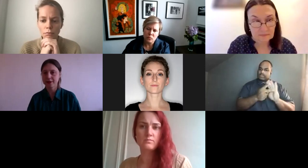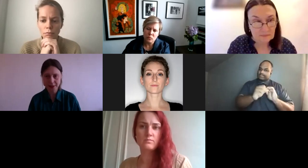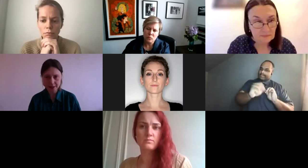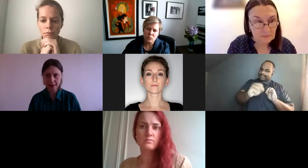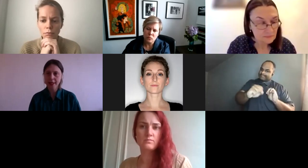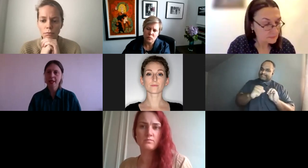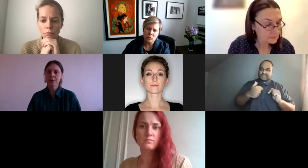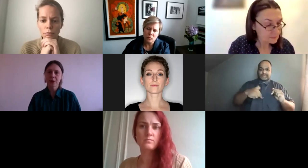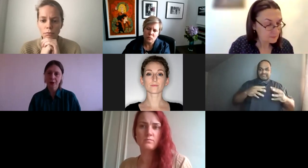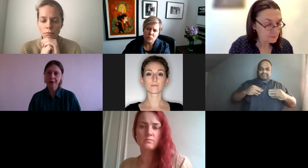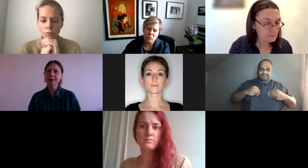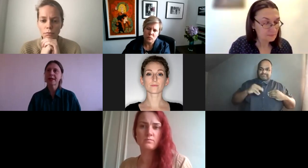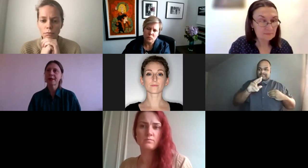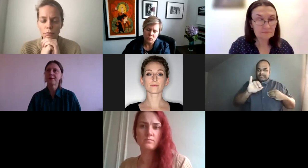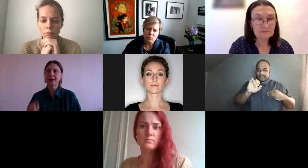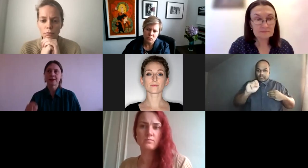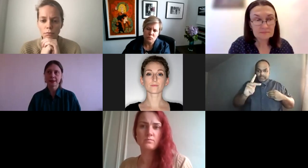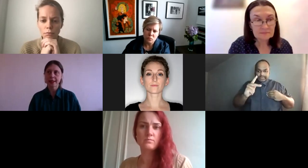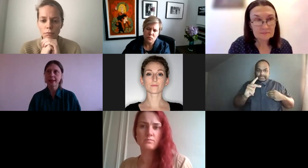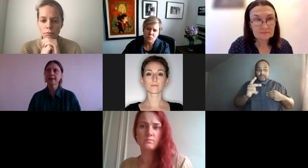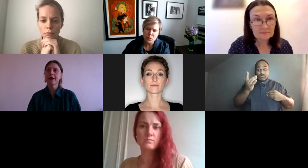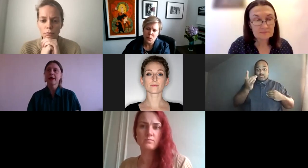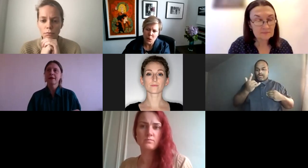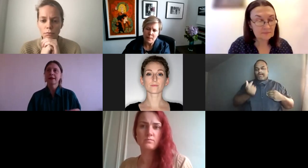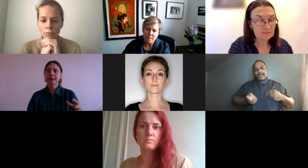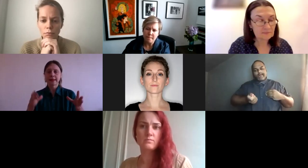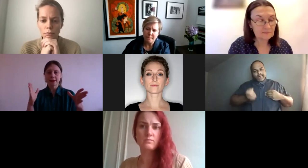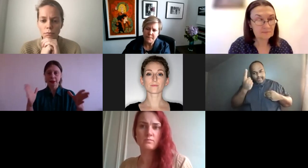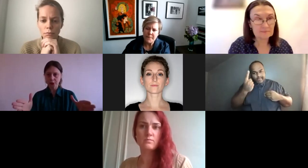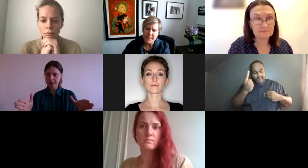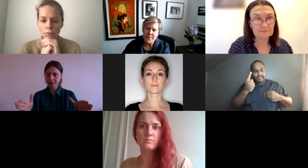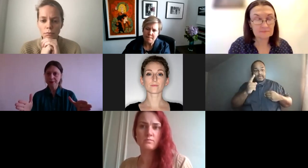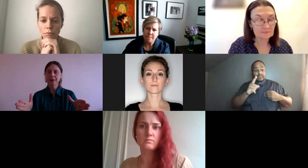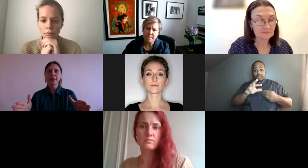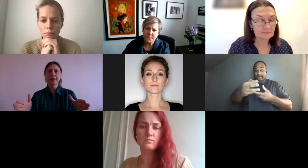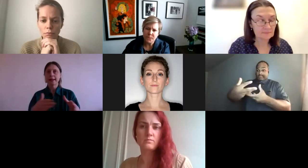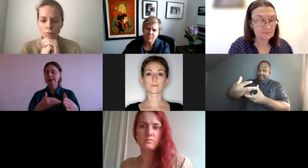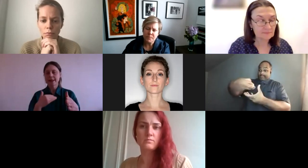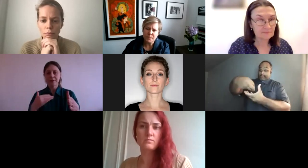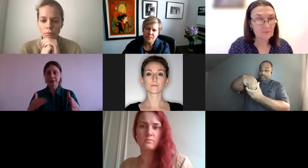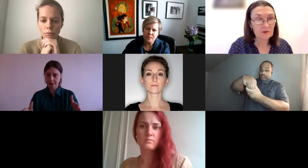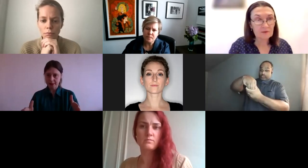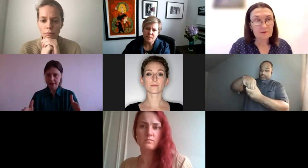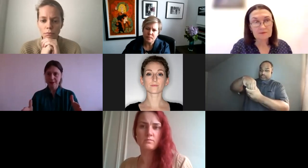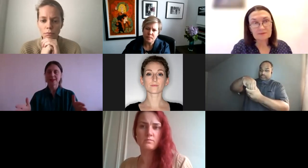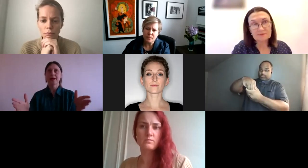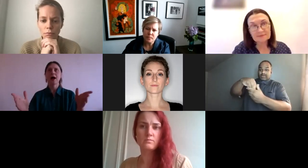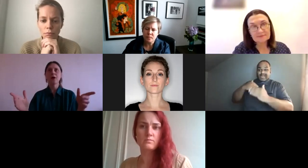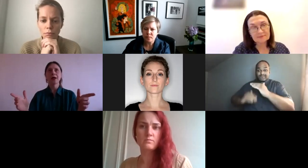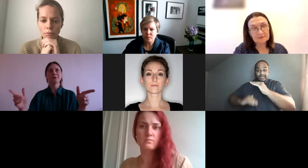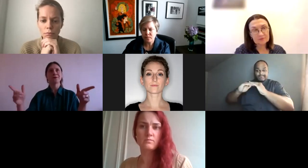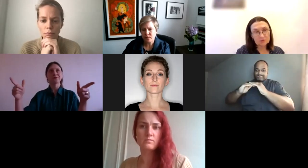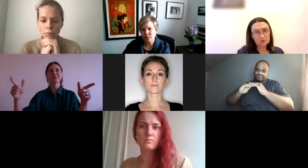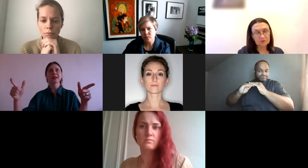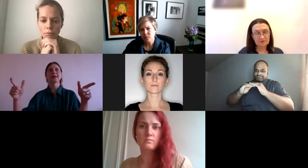take a risk, because we understand that inclusion doesn't have limits, but